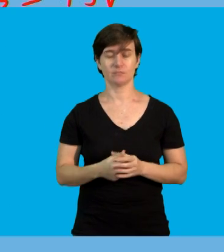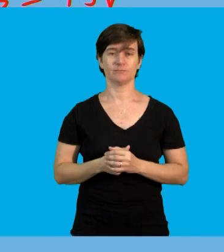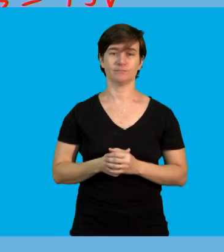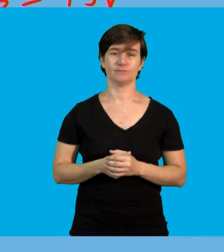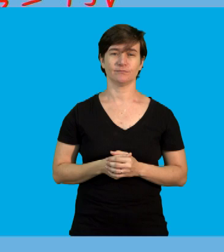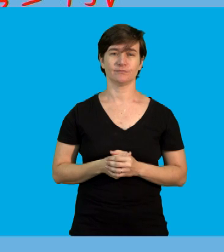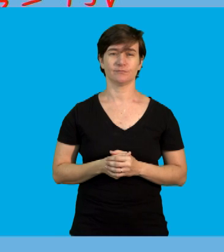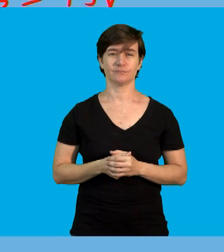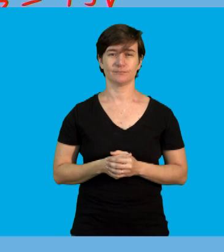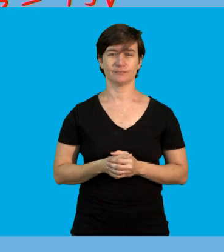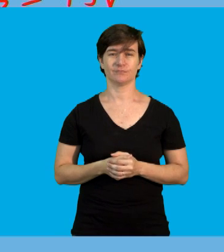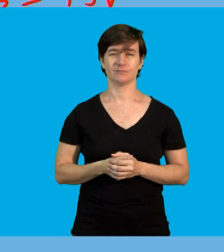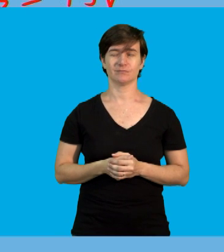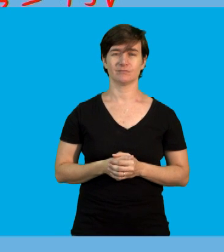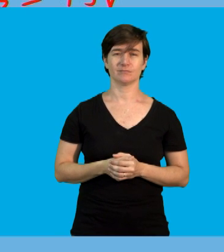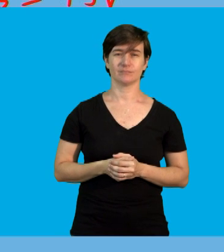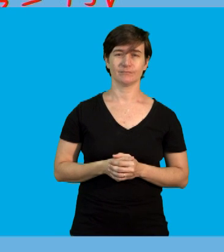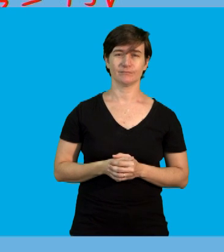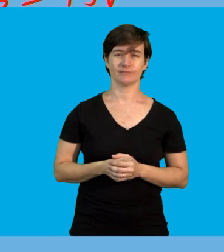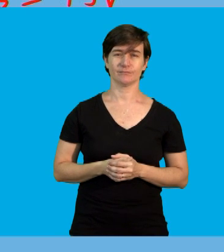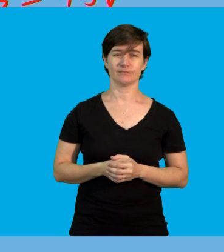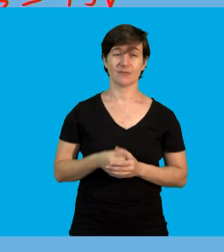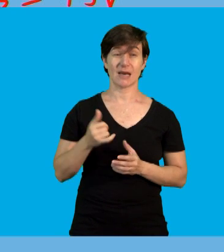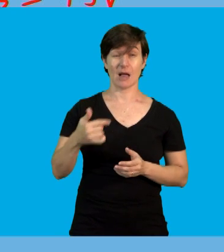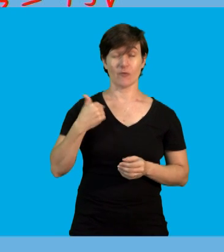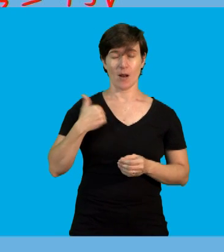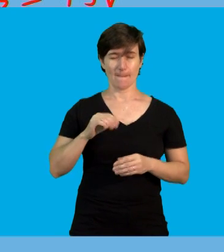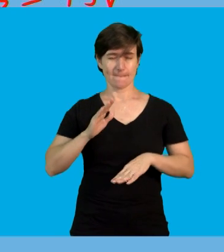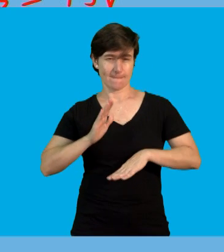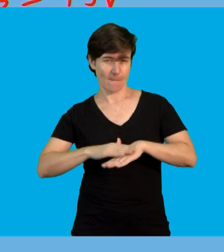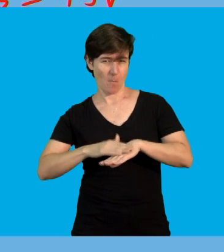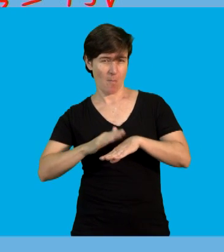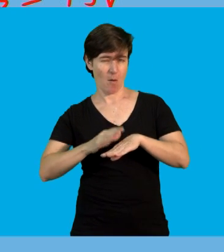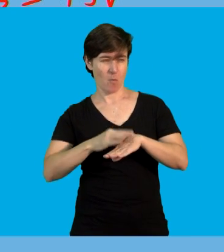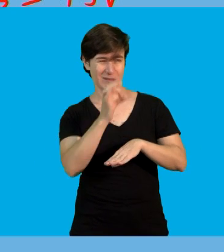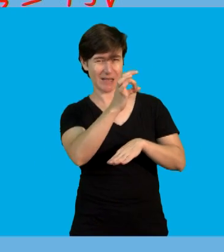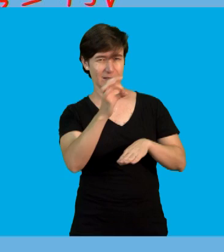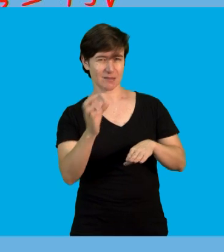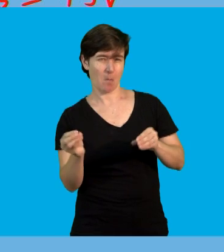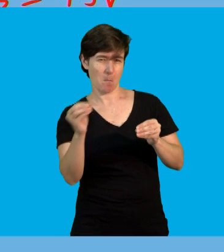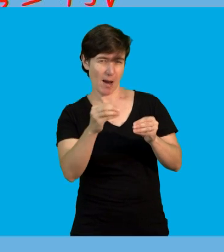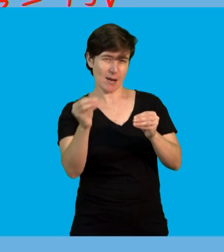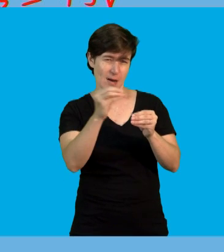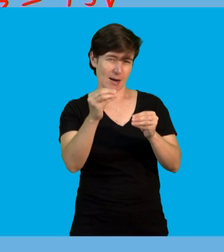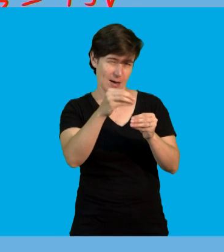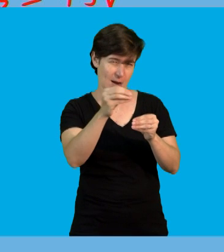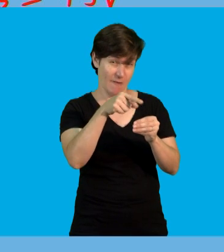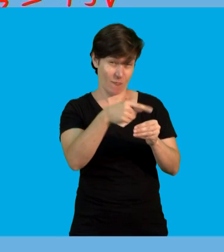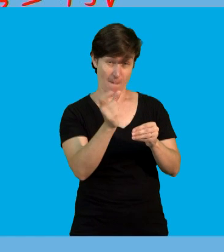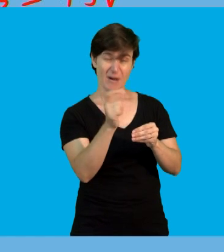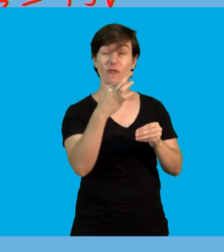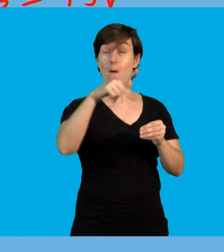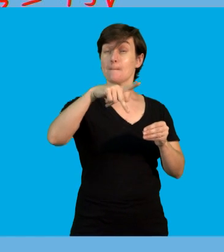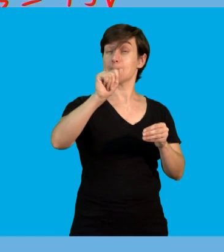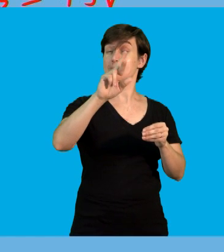volts. Then, when we are now adding when we're adding more cells in parallel, any number of cells in parallel generate